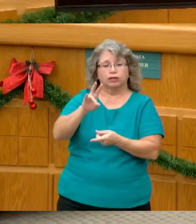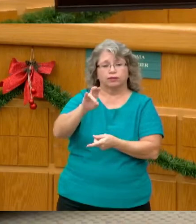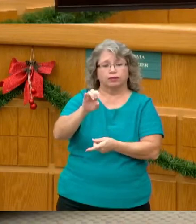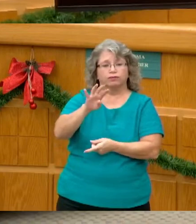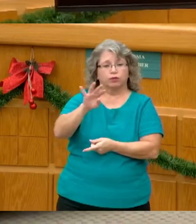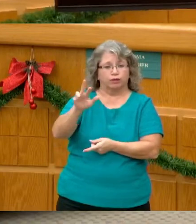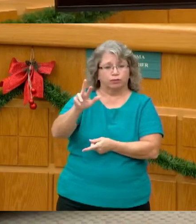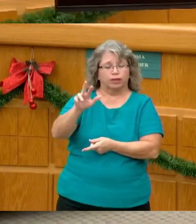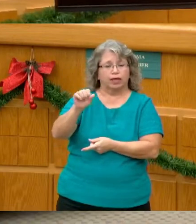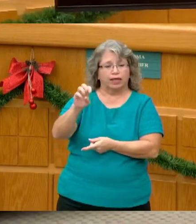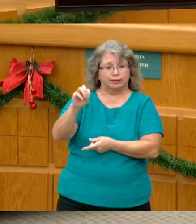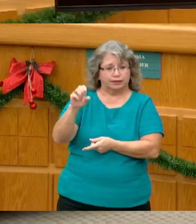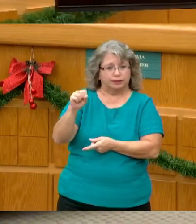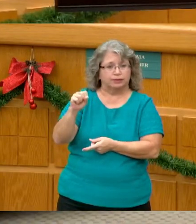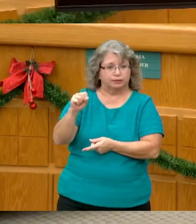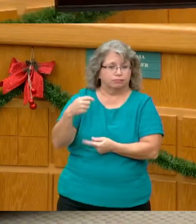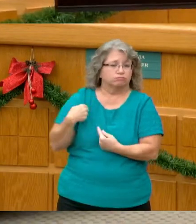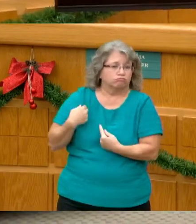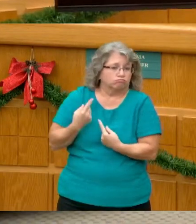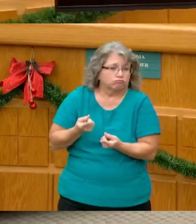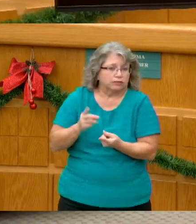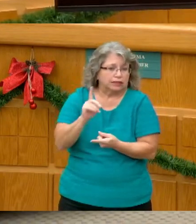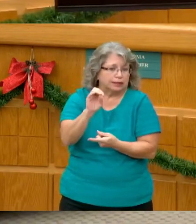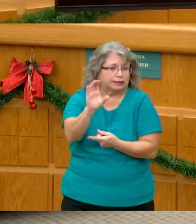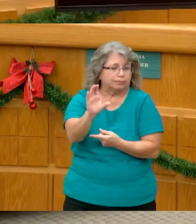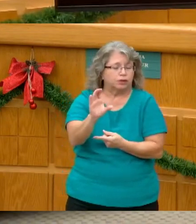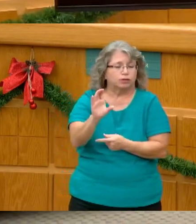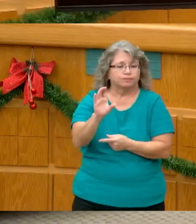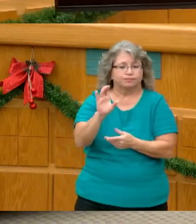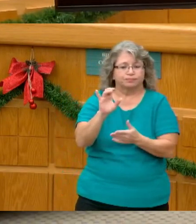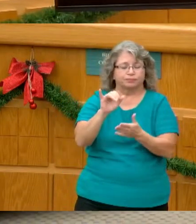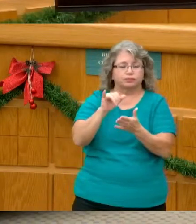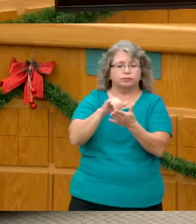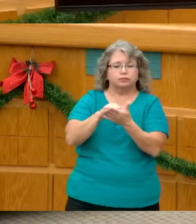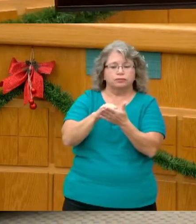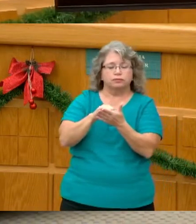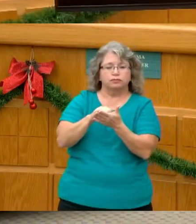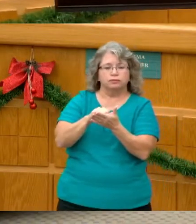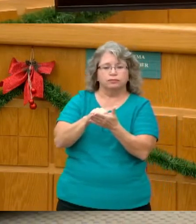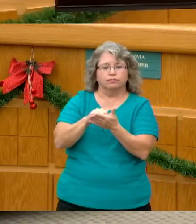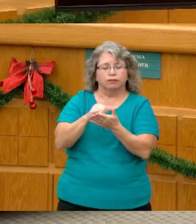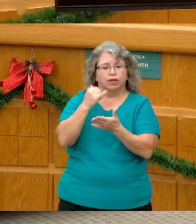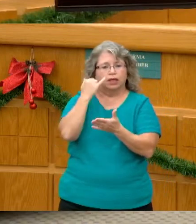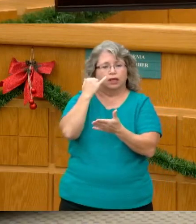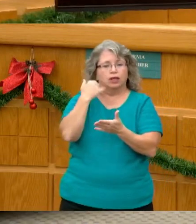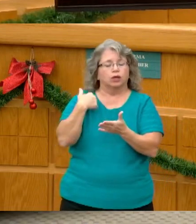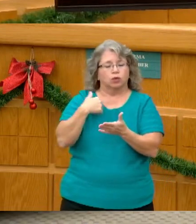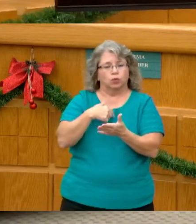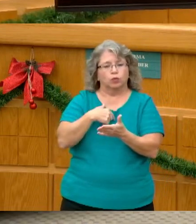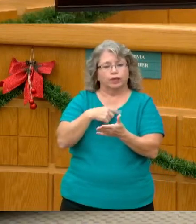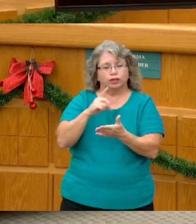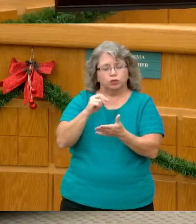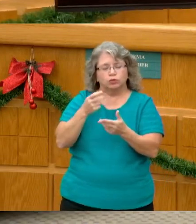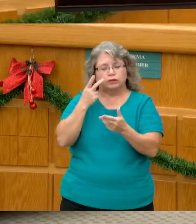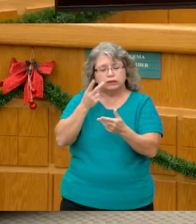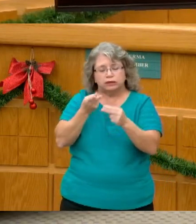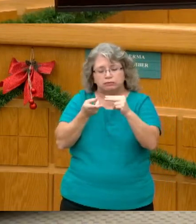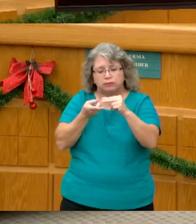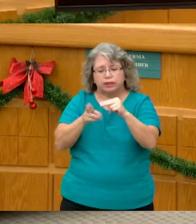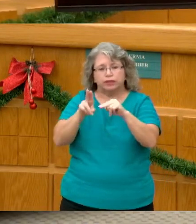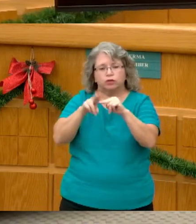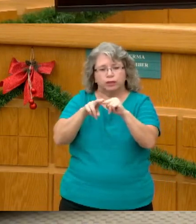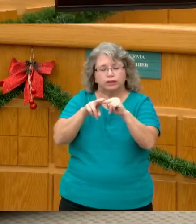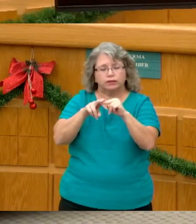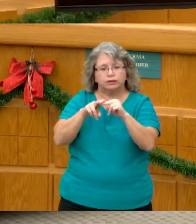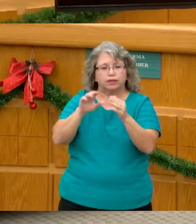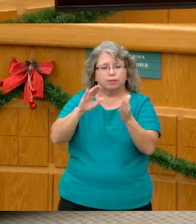743 cases thus far. That does increase. I mean, we do see an increase compared to the previous month. At this current